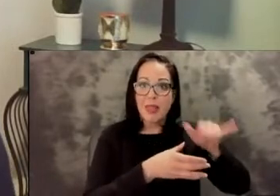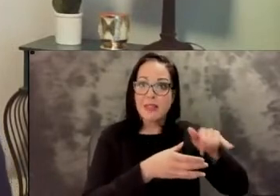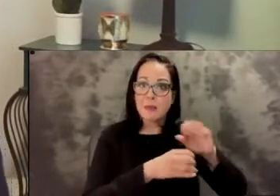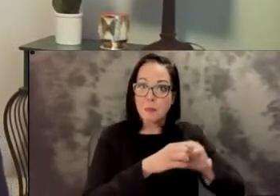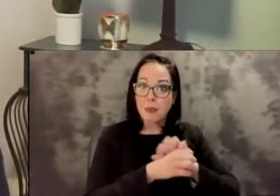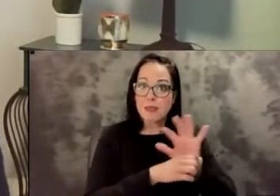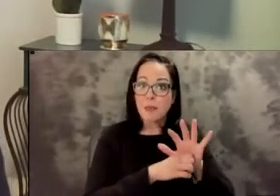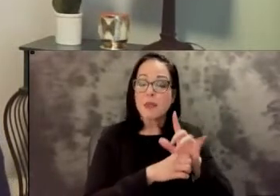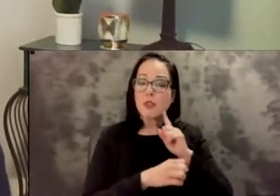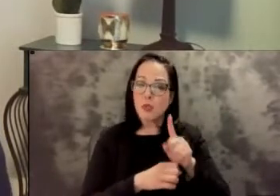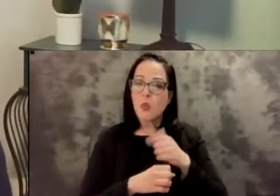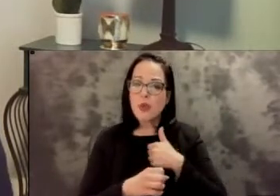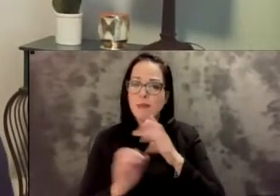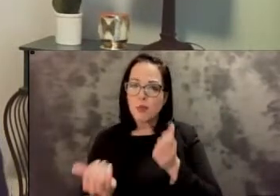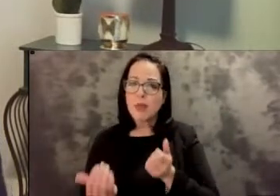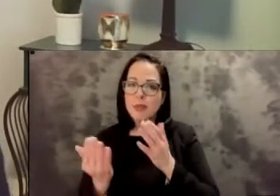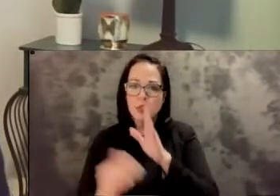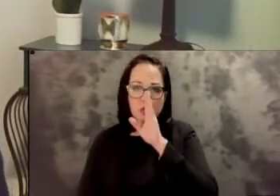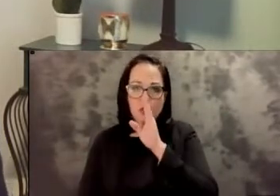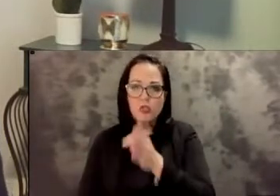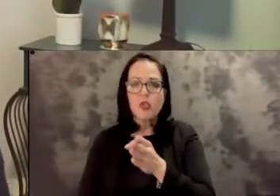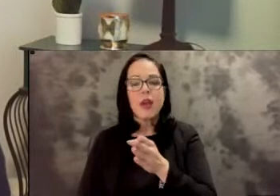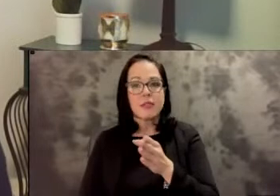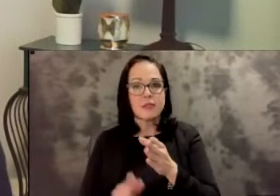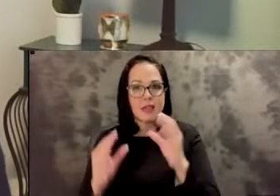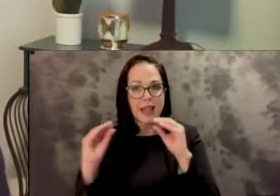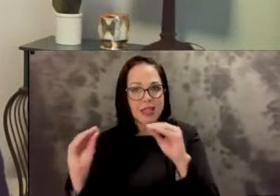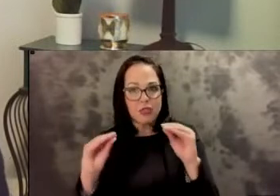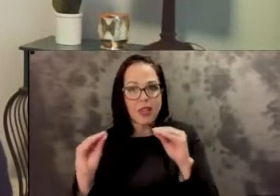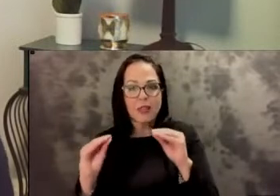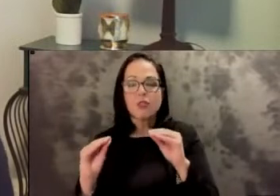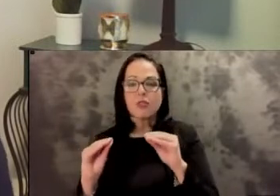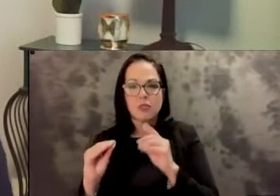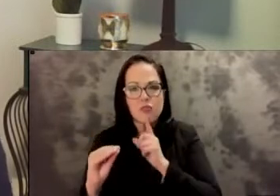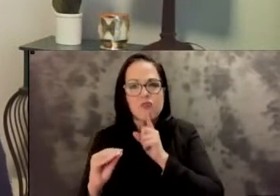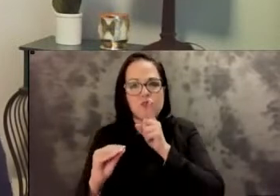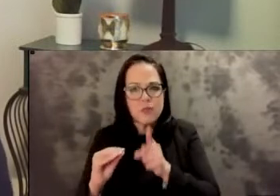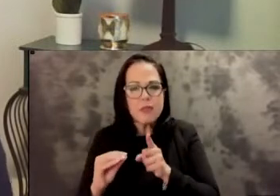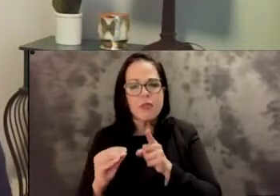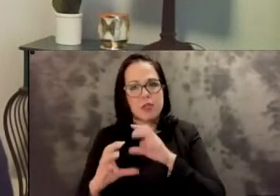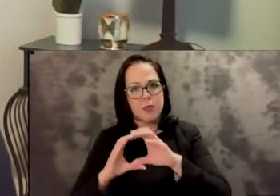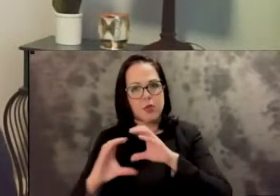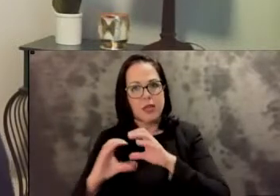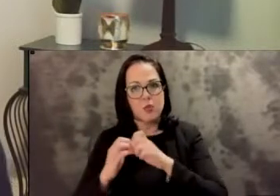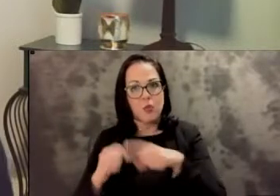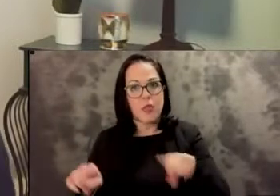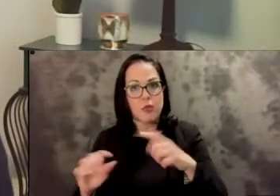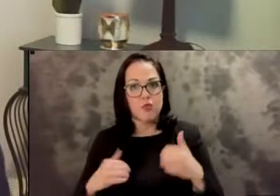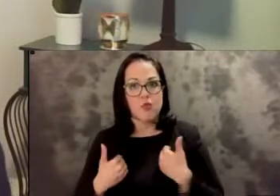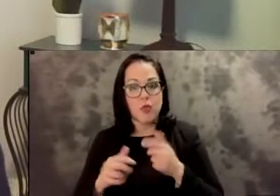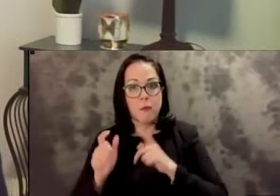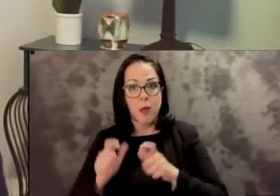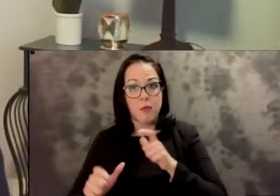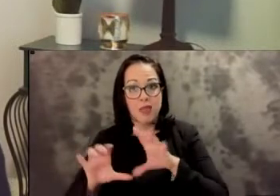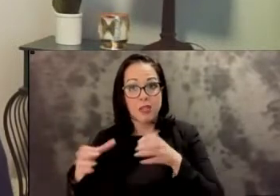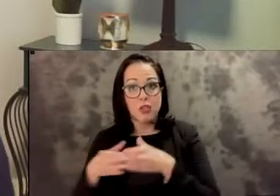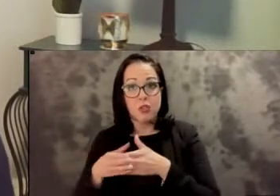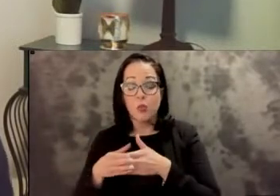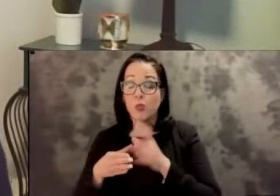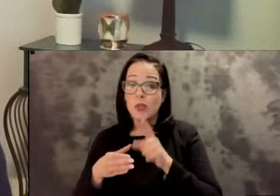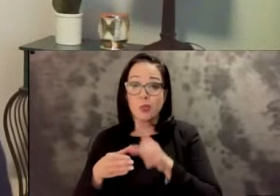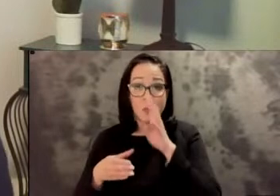more direct education and authentic messaging to youth populations who were largely ignored during